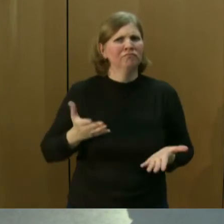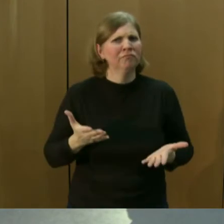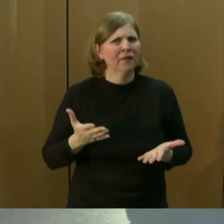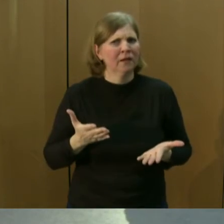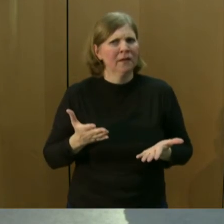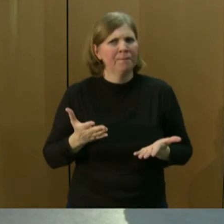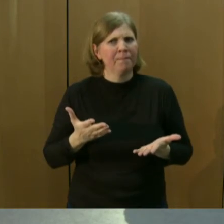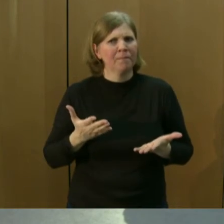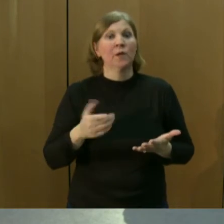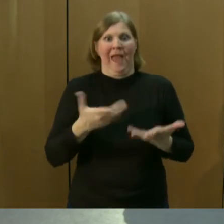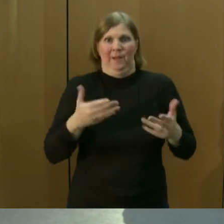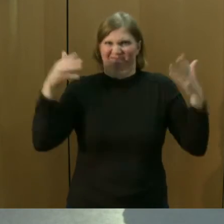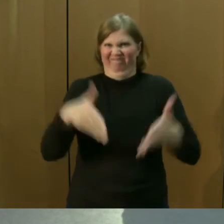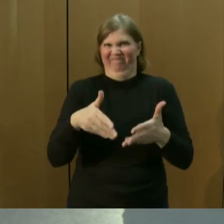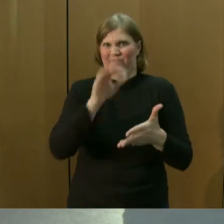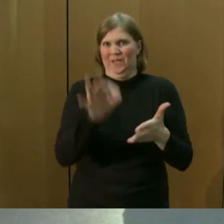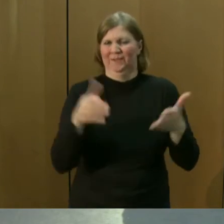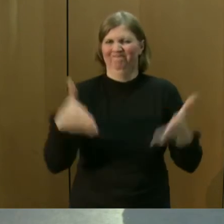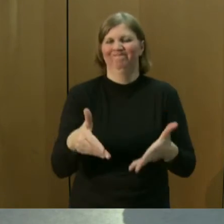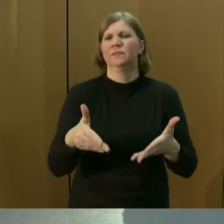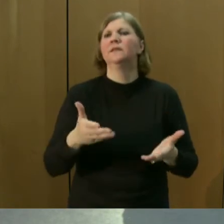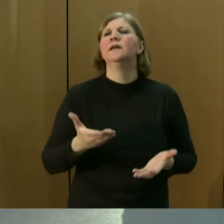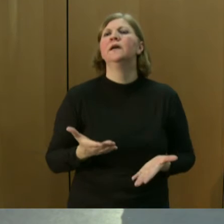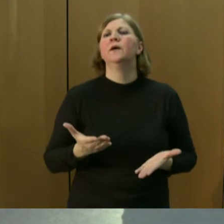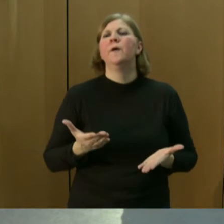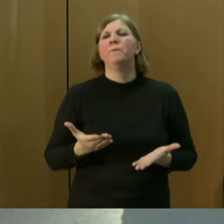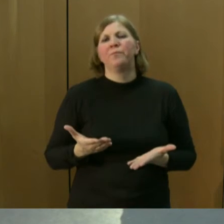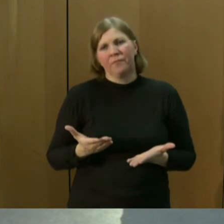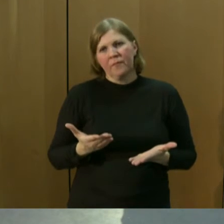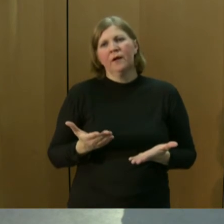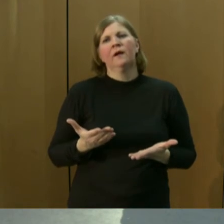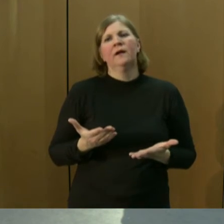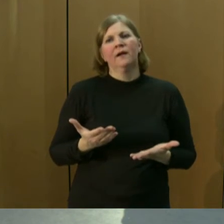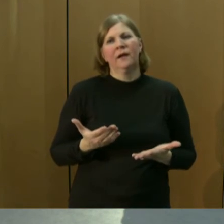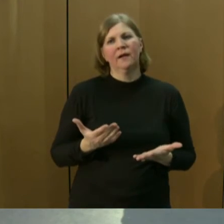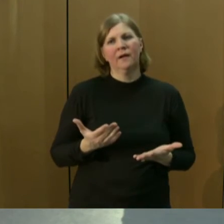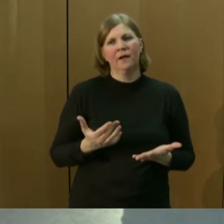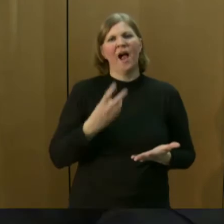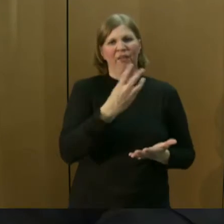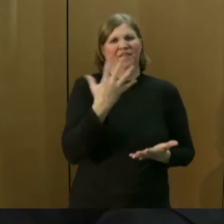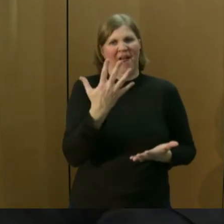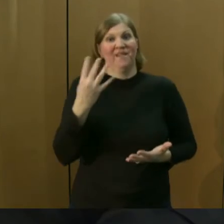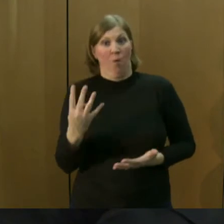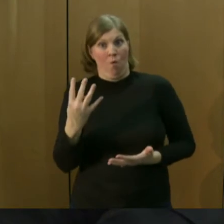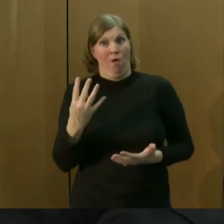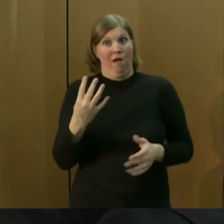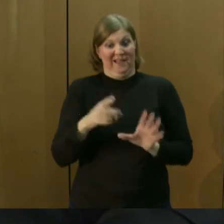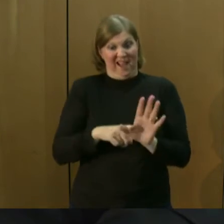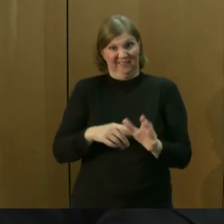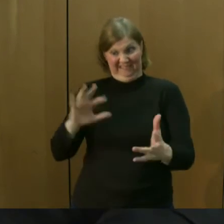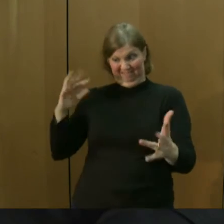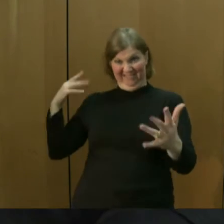Has anything changed in 354 years of theatre? Are still there fewer opportunities for women in theatre than there are